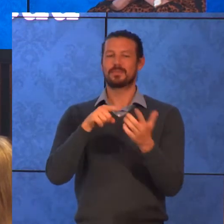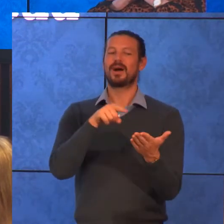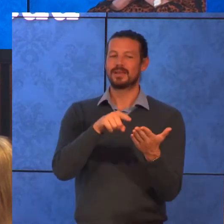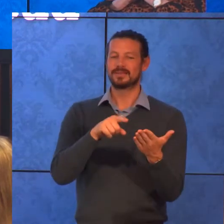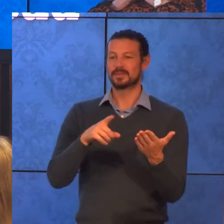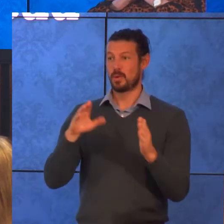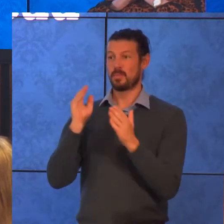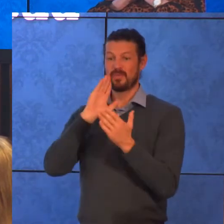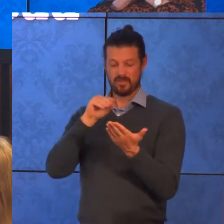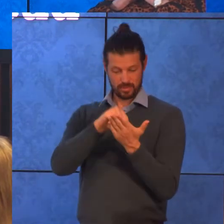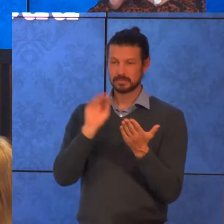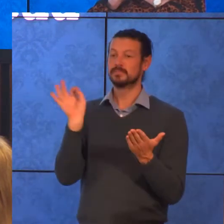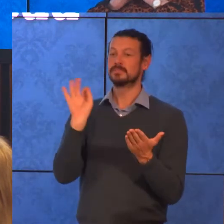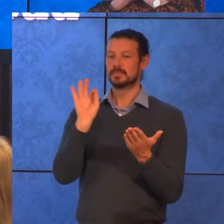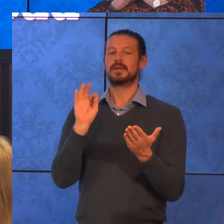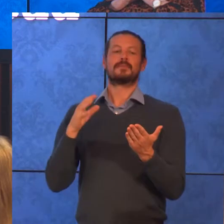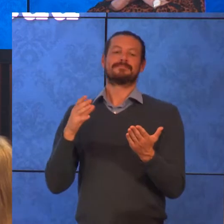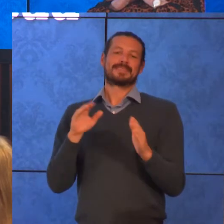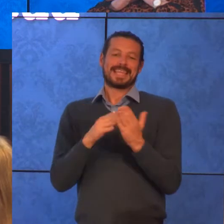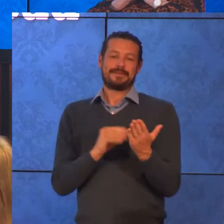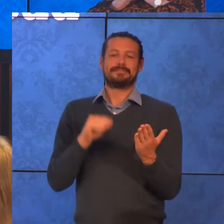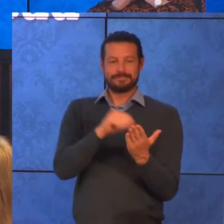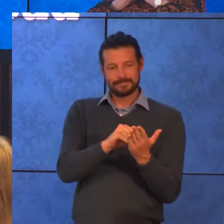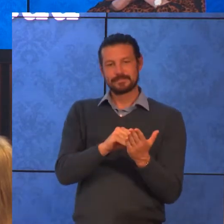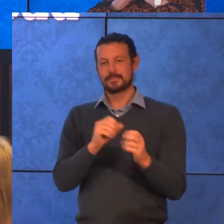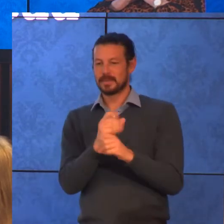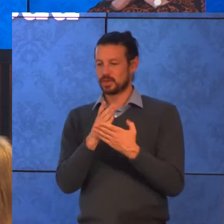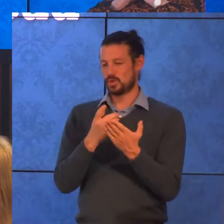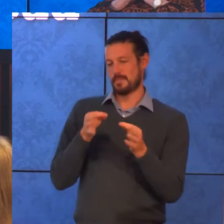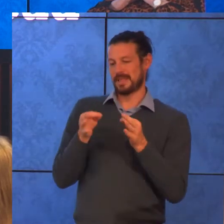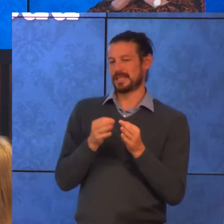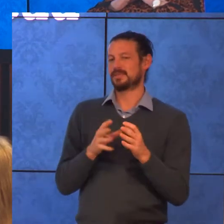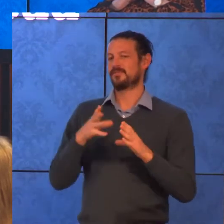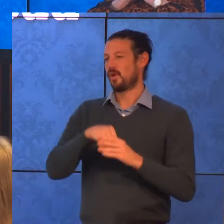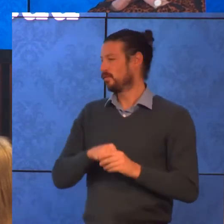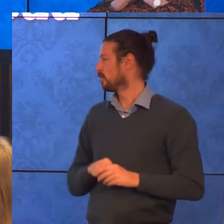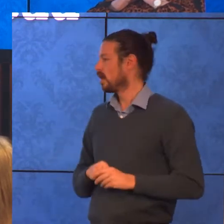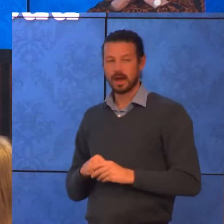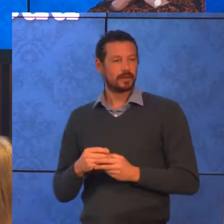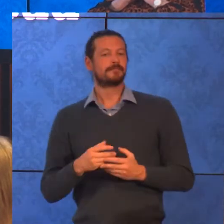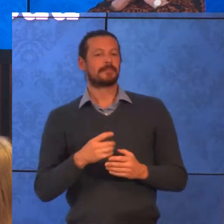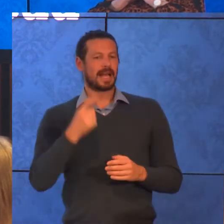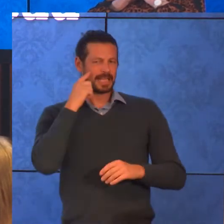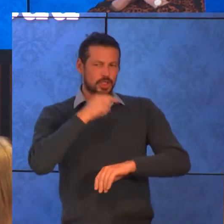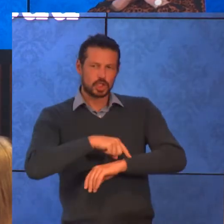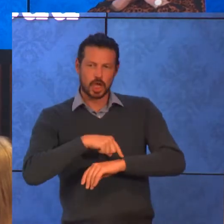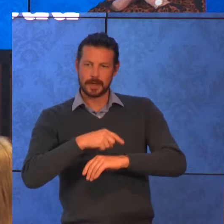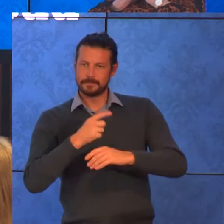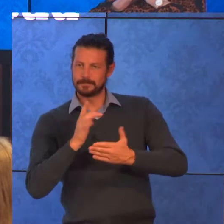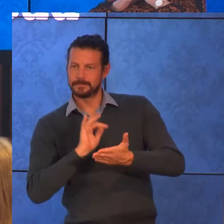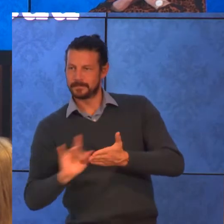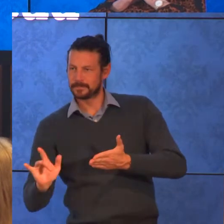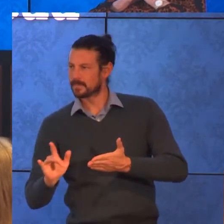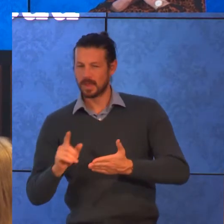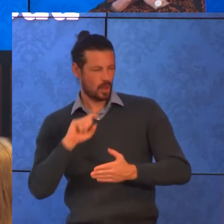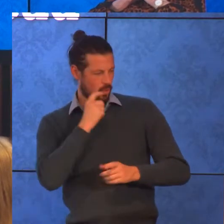and what supports are put into plans. I think we're out of time. I'm going to be doing a quick interview afterwards with Vicki for the social media stuff, so there's a couple of questions I didn't get